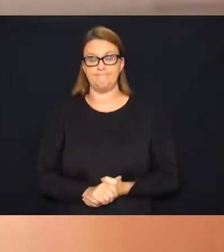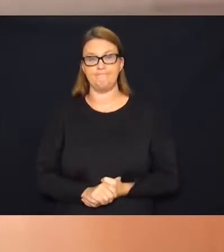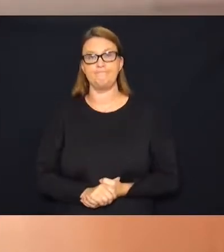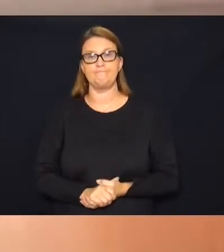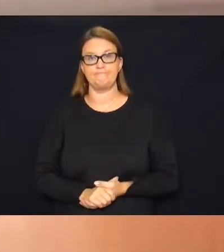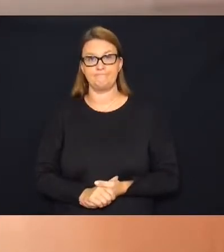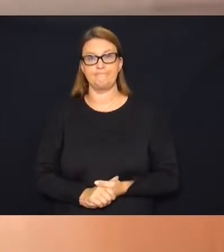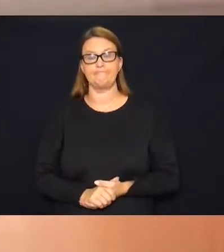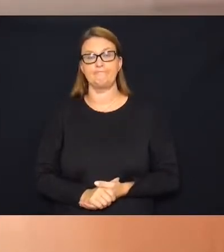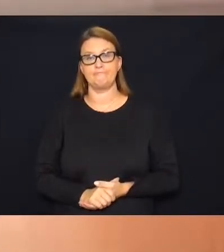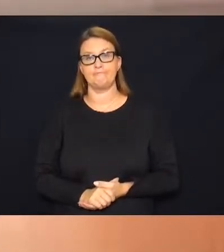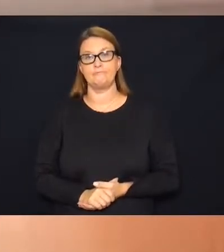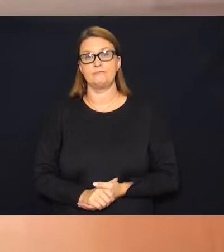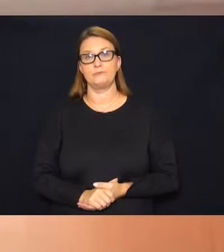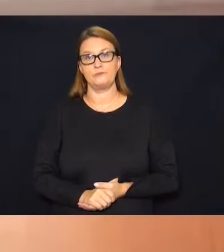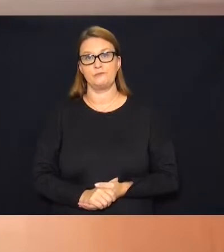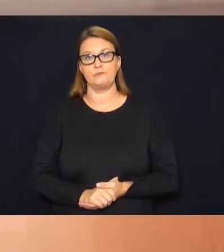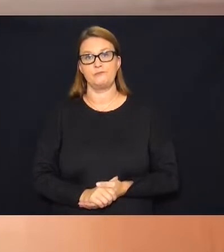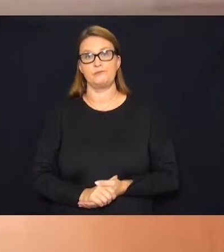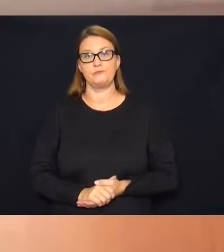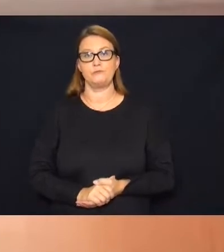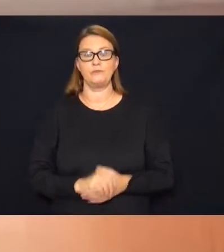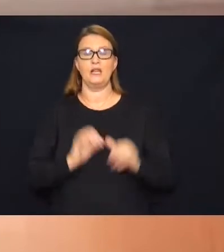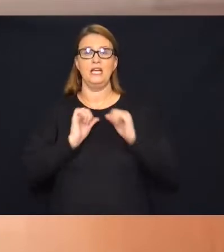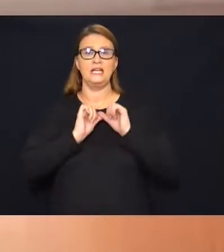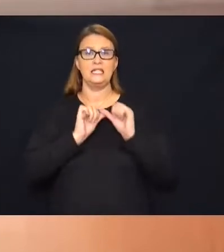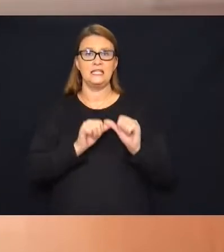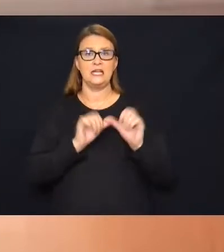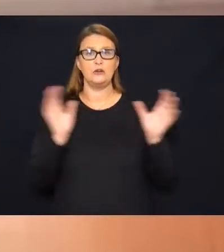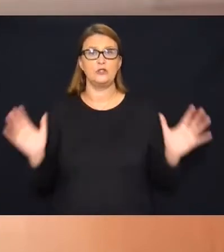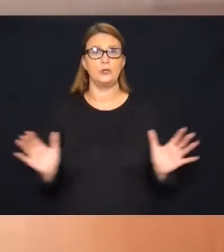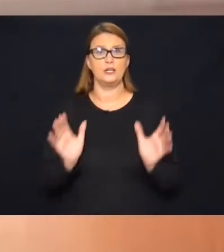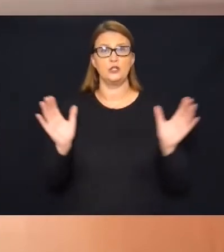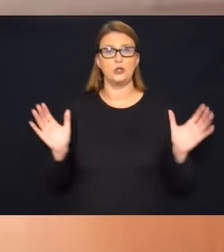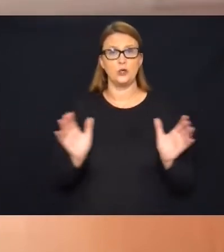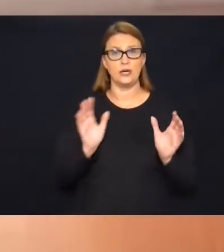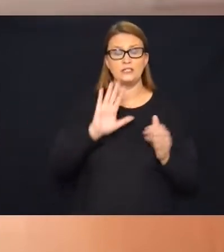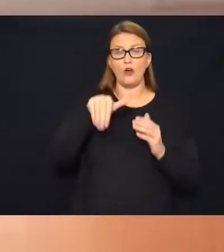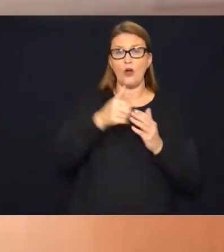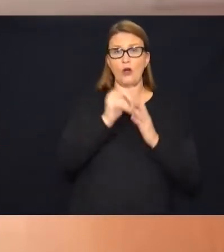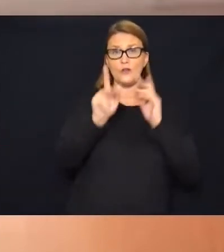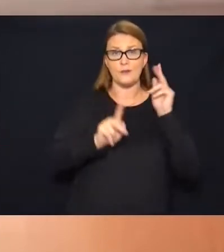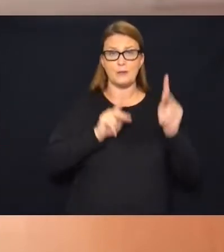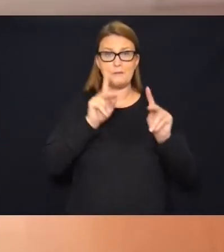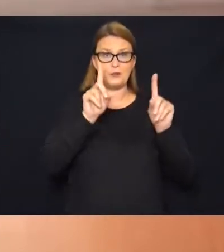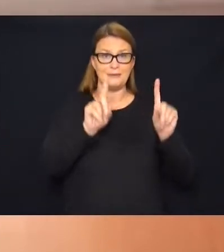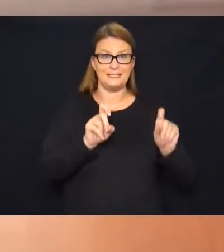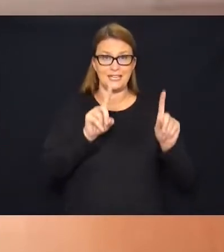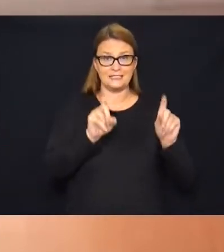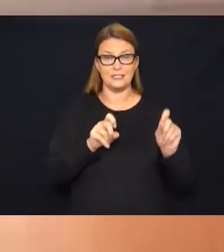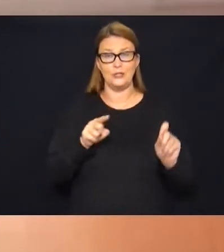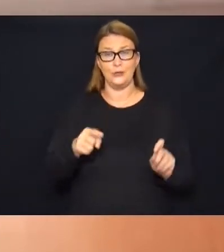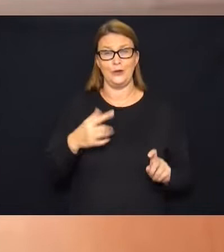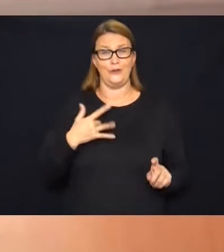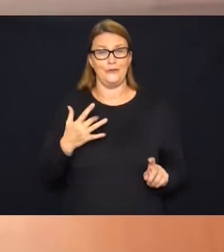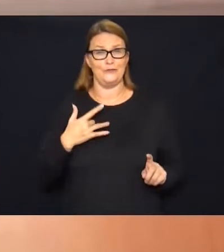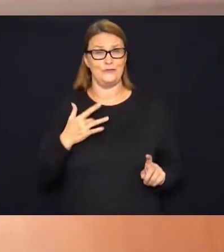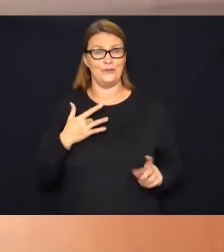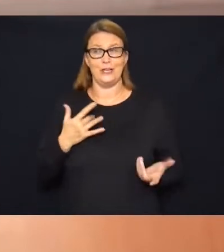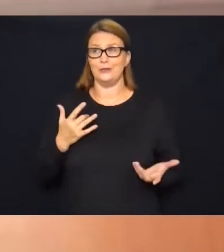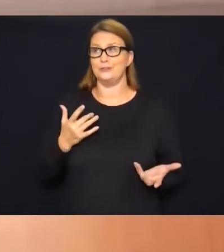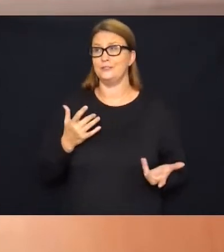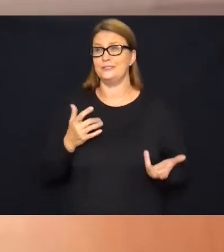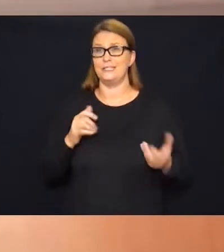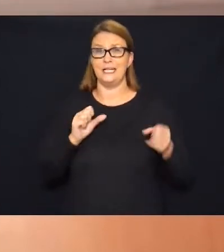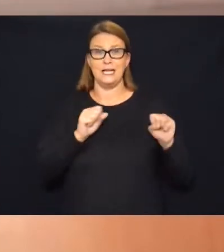significant impact. So again, continue to encourage everyone to be tested when you feel like you have a